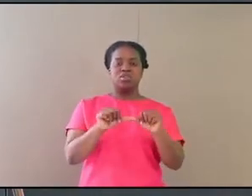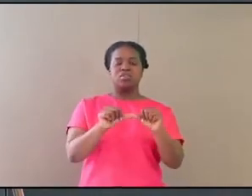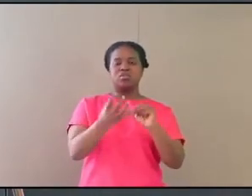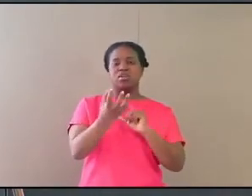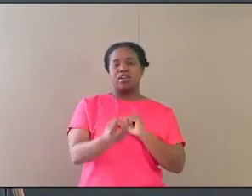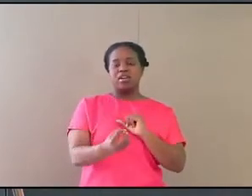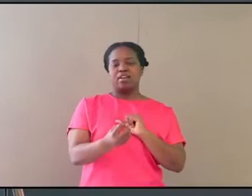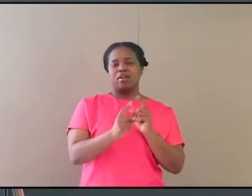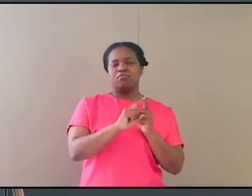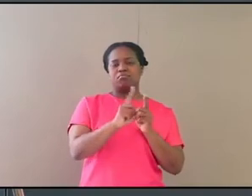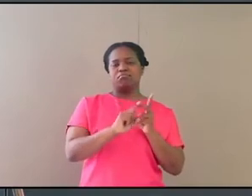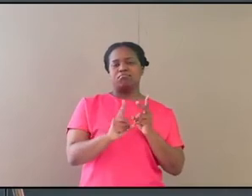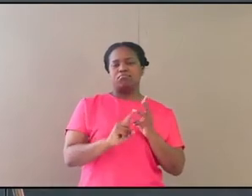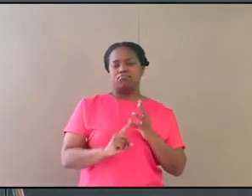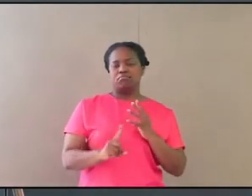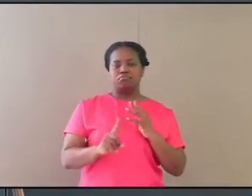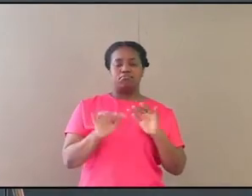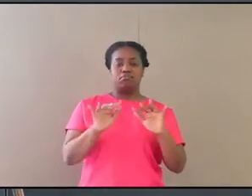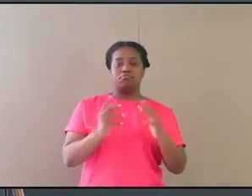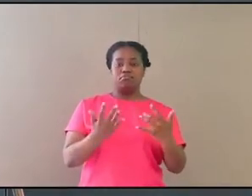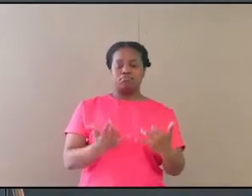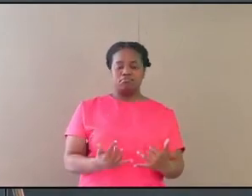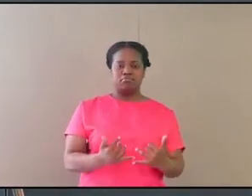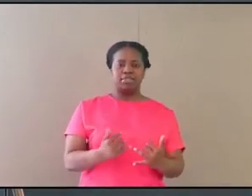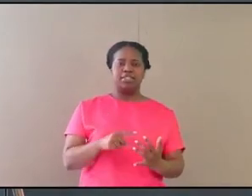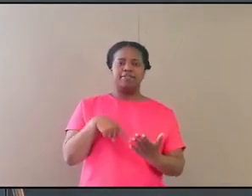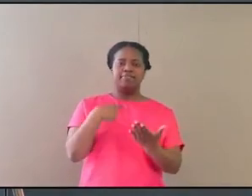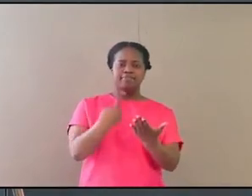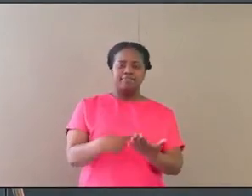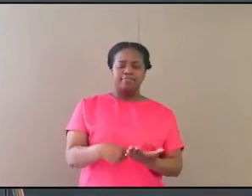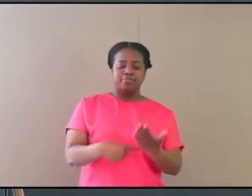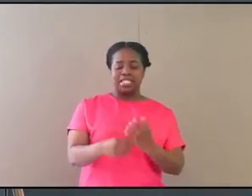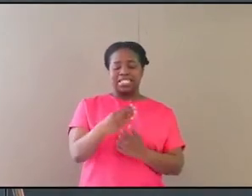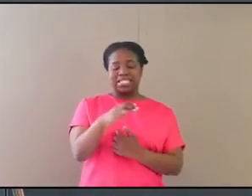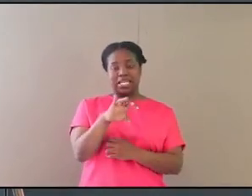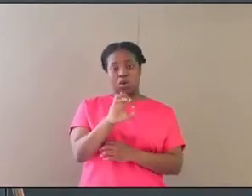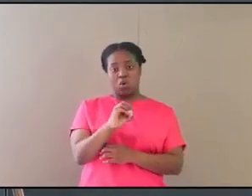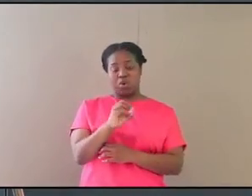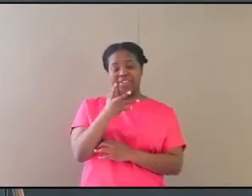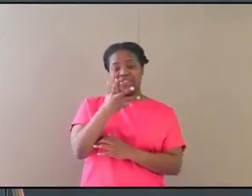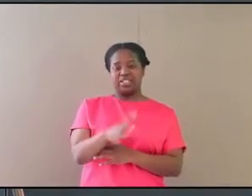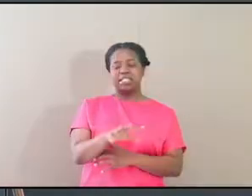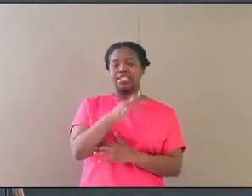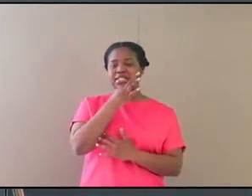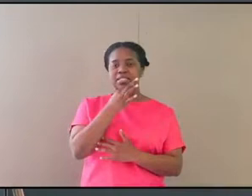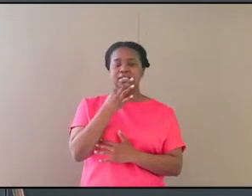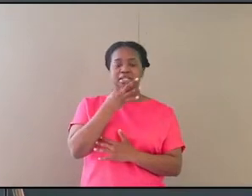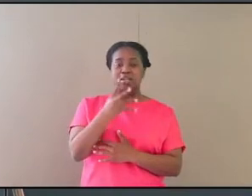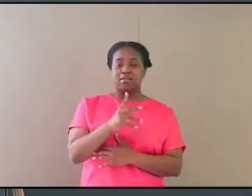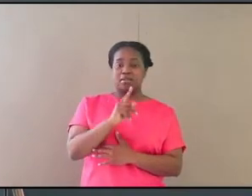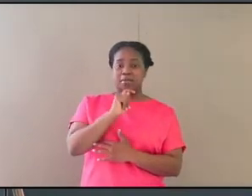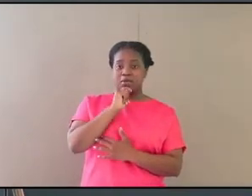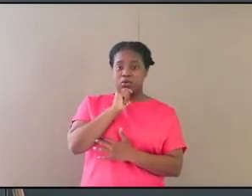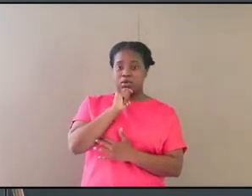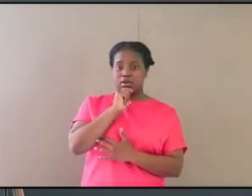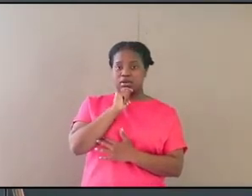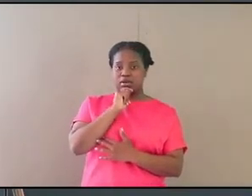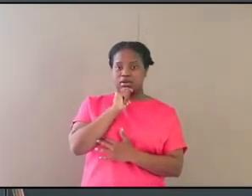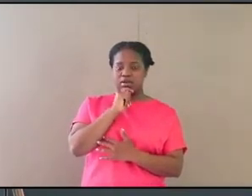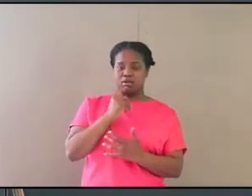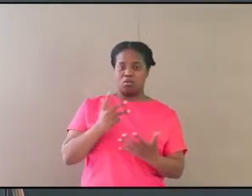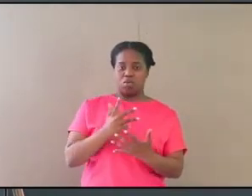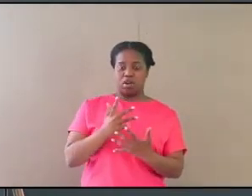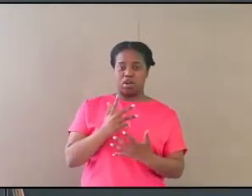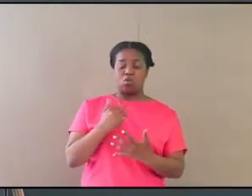civil society as part of the dialogue. The CEO indicated in the morning when we